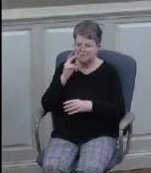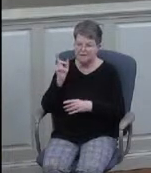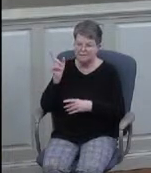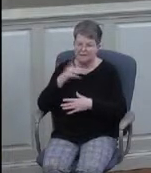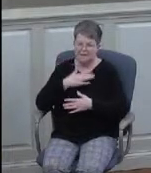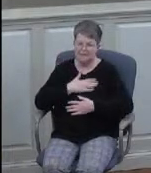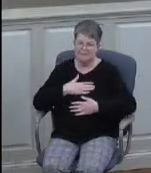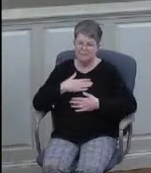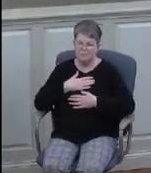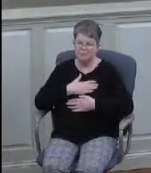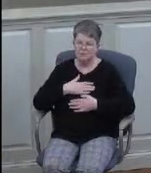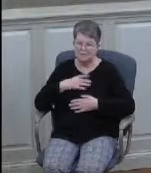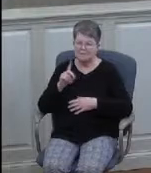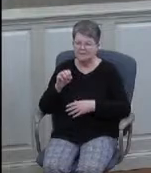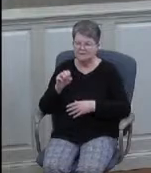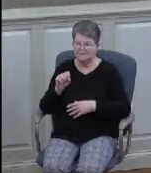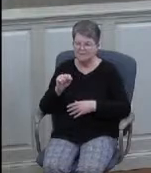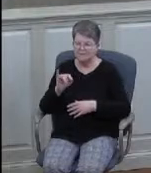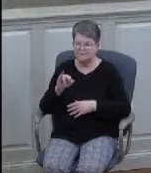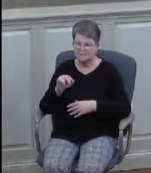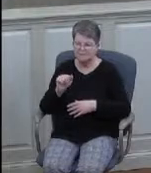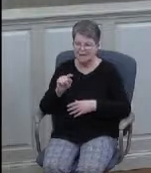Entertainment Destination Center,